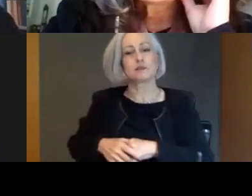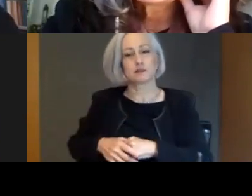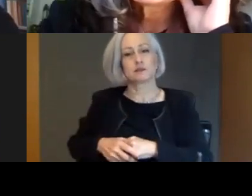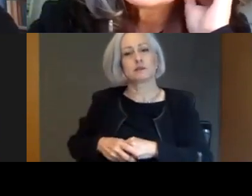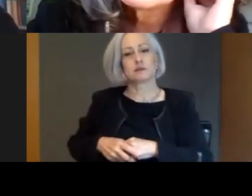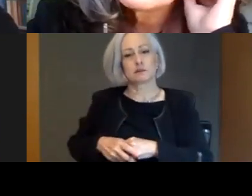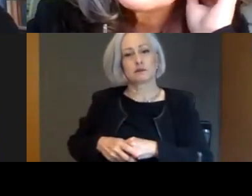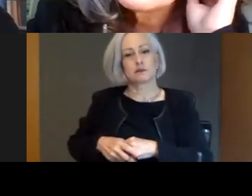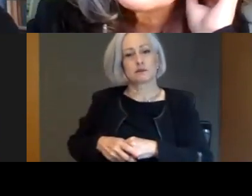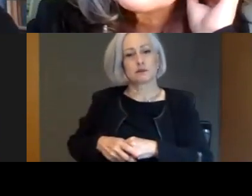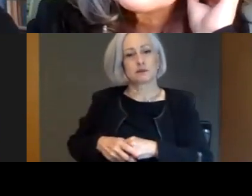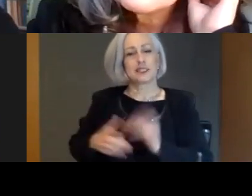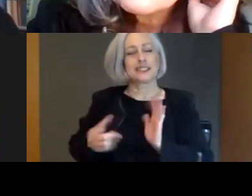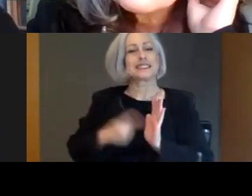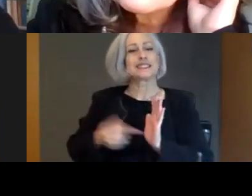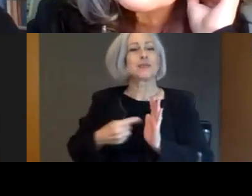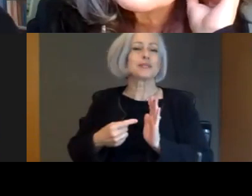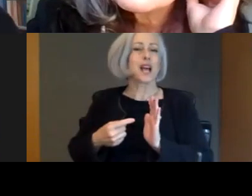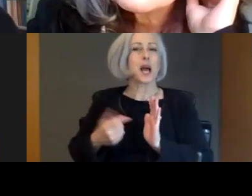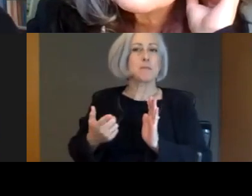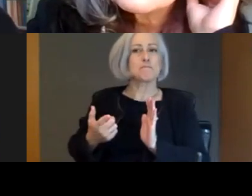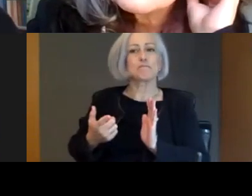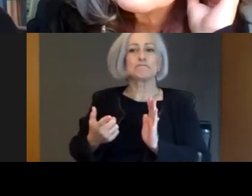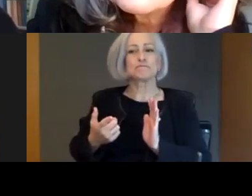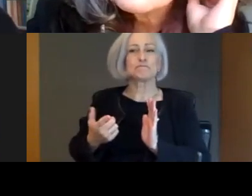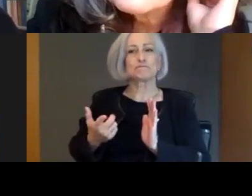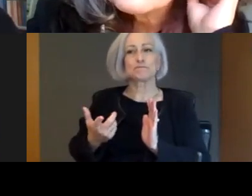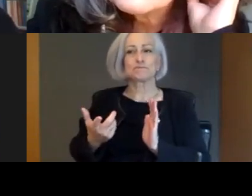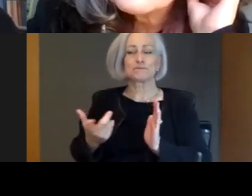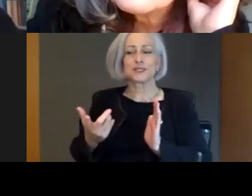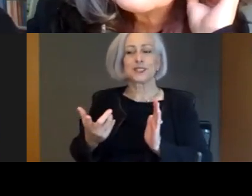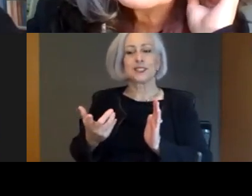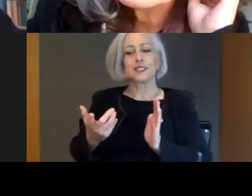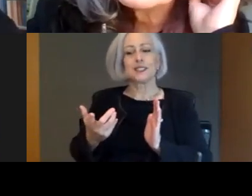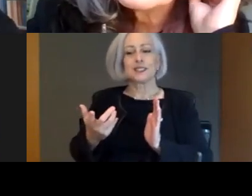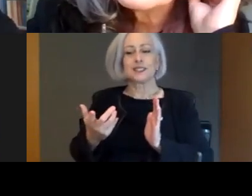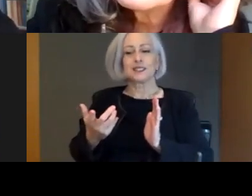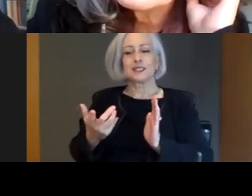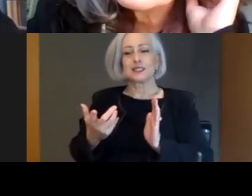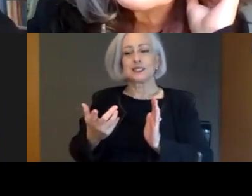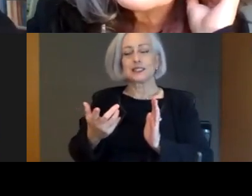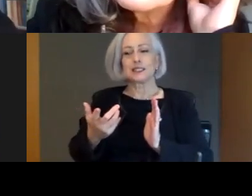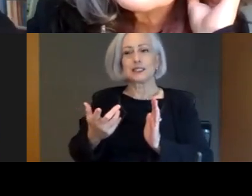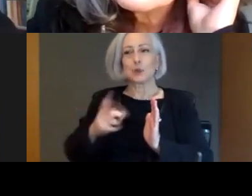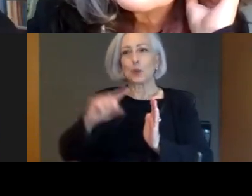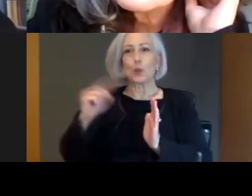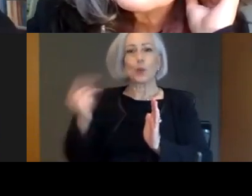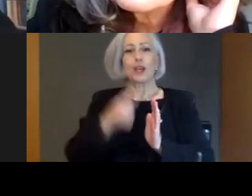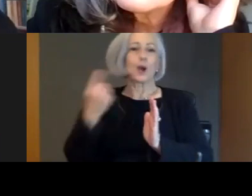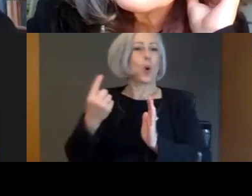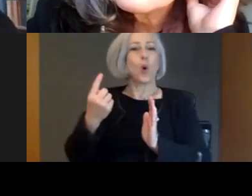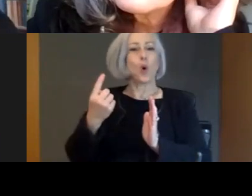I think we get a bit spoiled, perhaps in our own hospital, with these fiber optics,